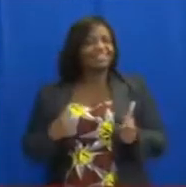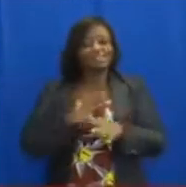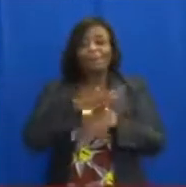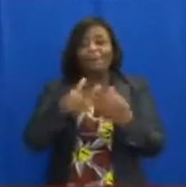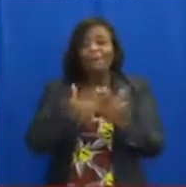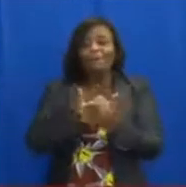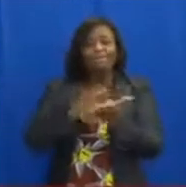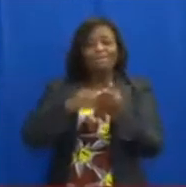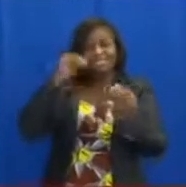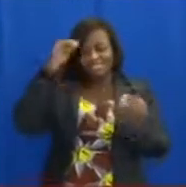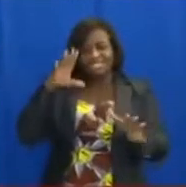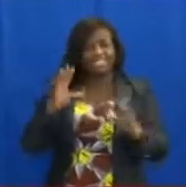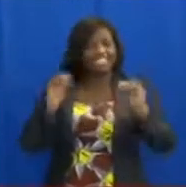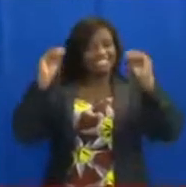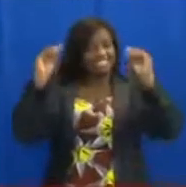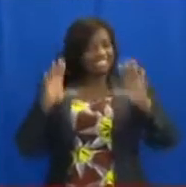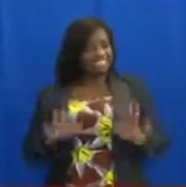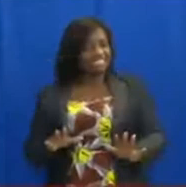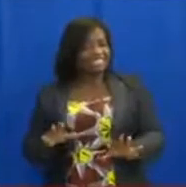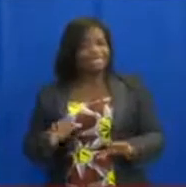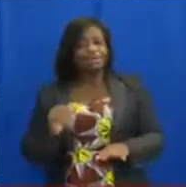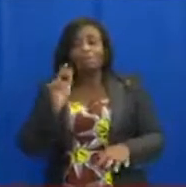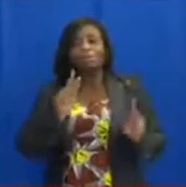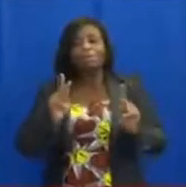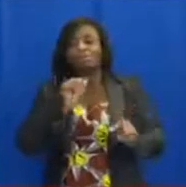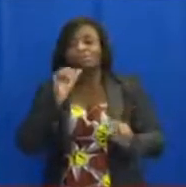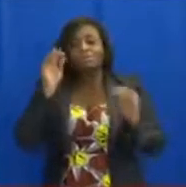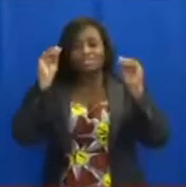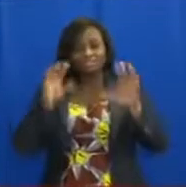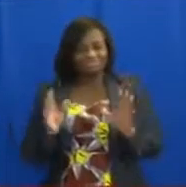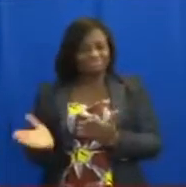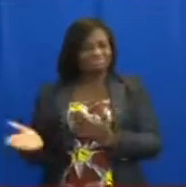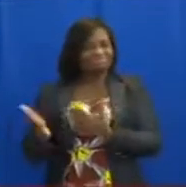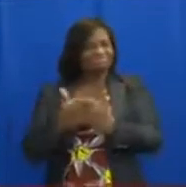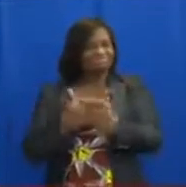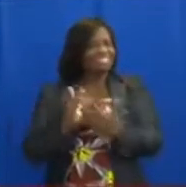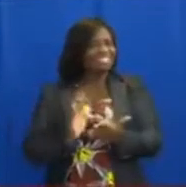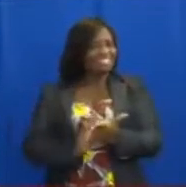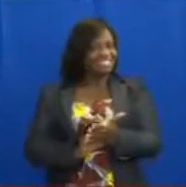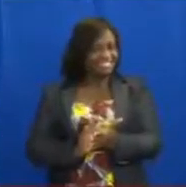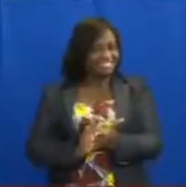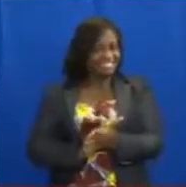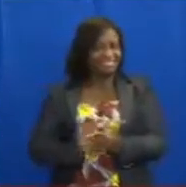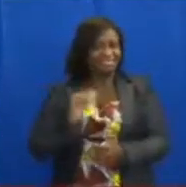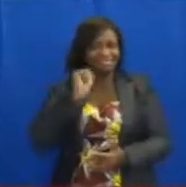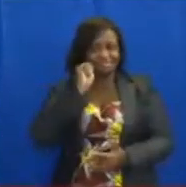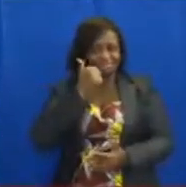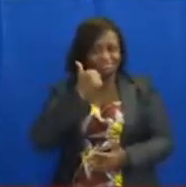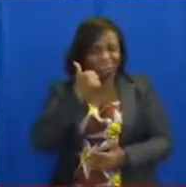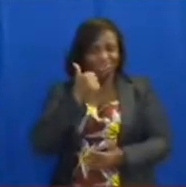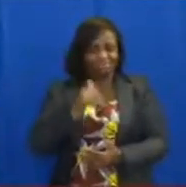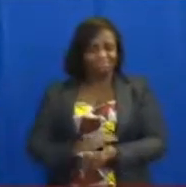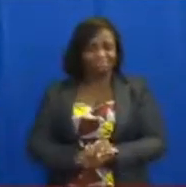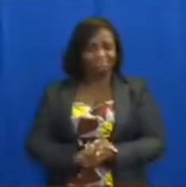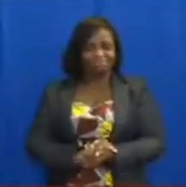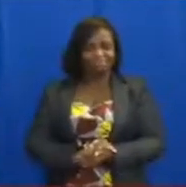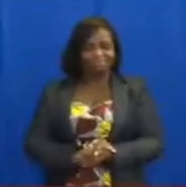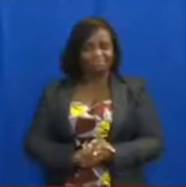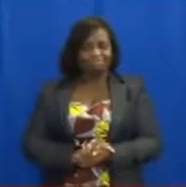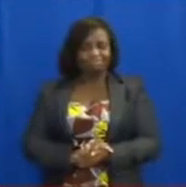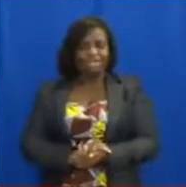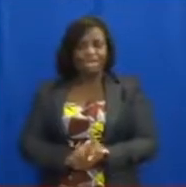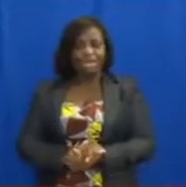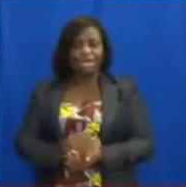all students, teachers, and non-teaching staff who will be returning to school from tomorrow.